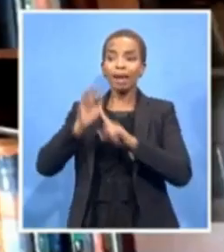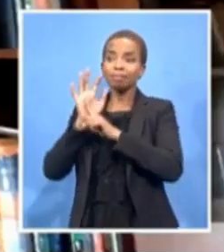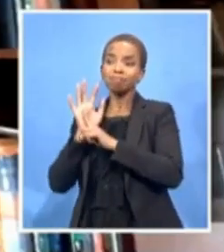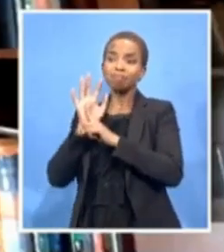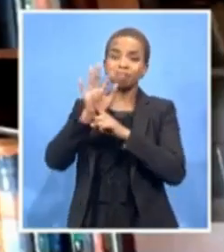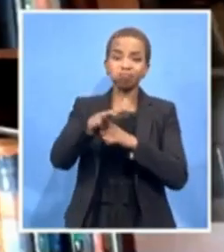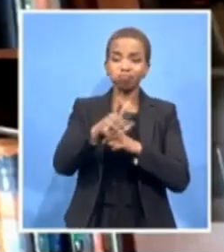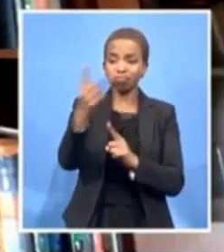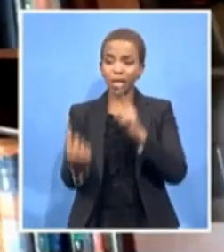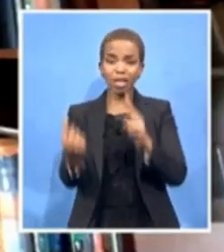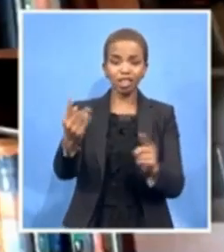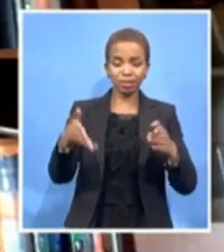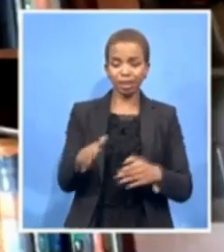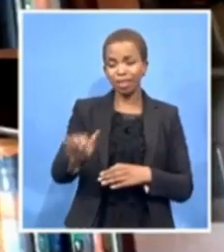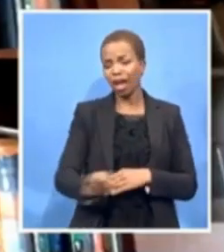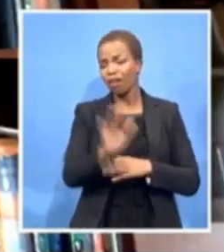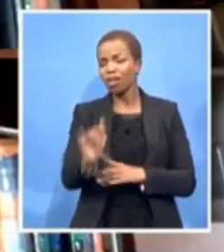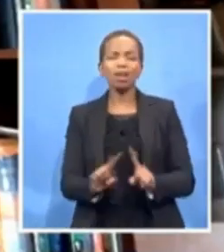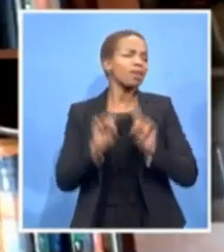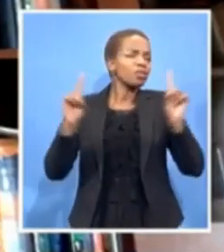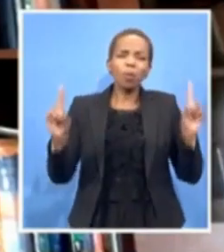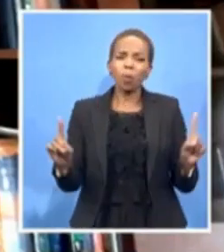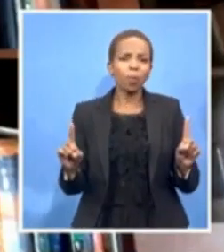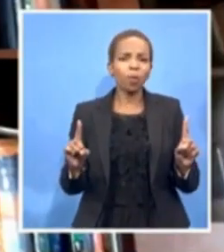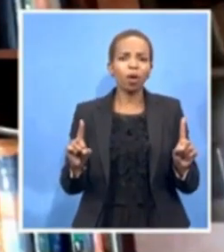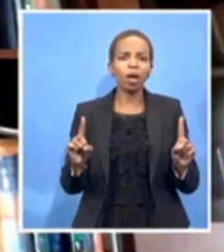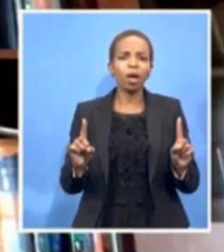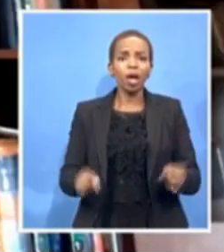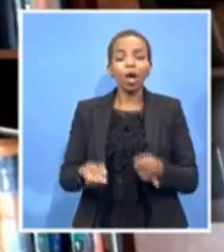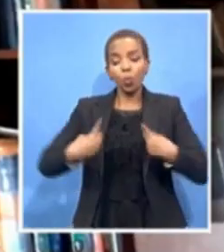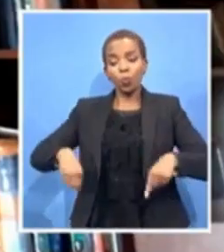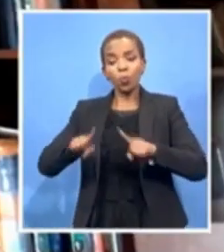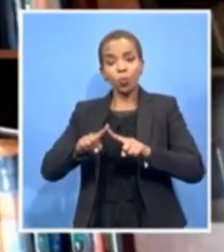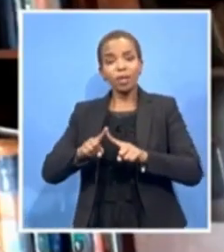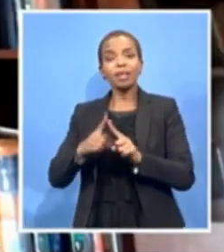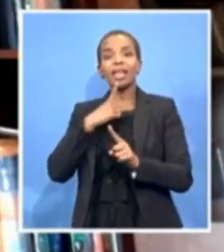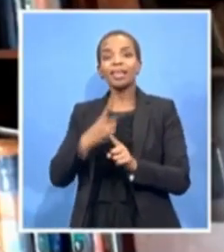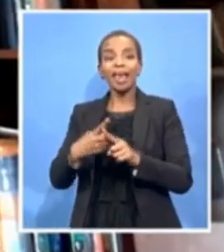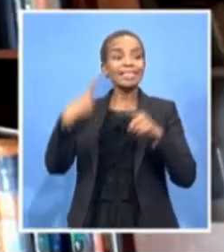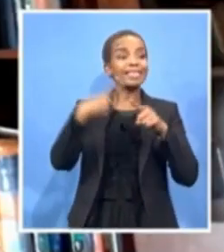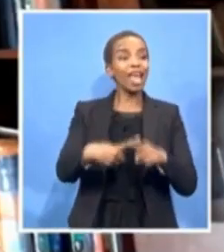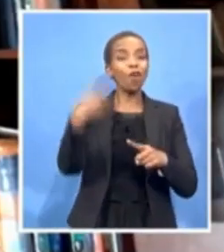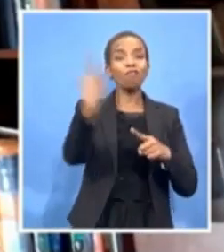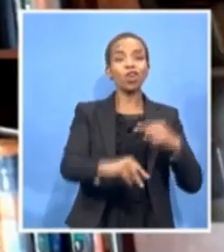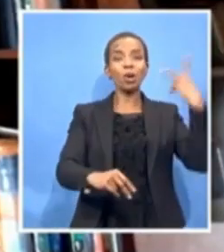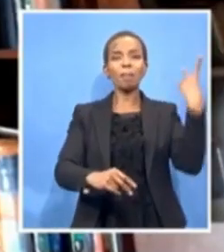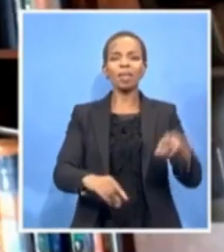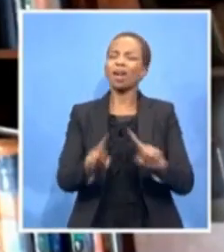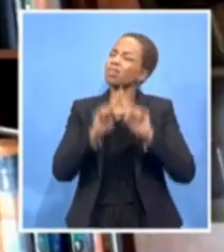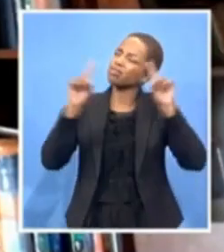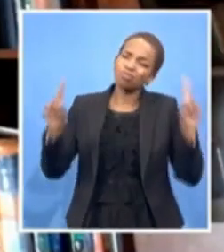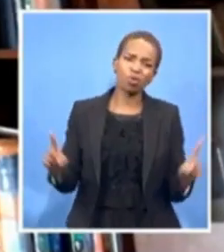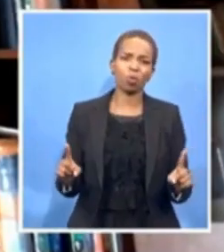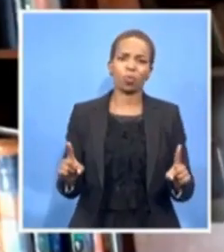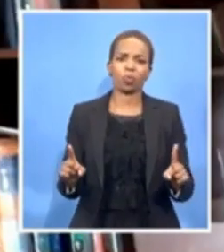which says that there will be no xenophobia, a spirit which says that our success